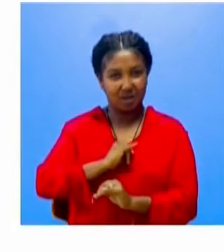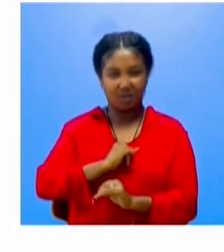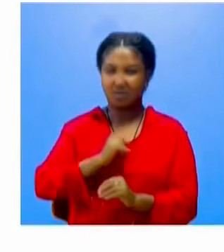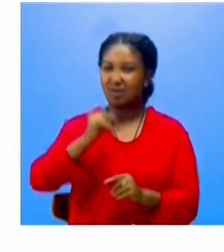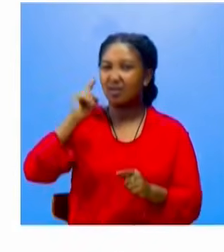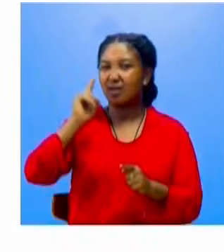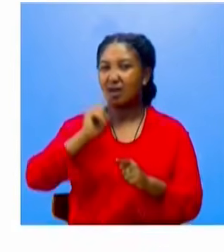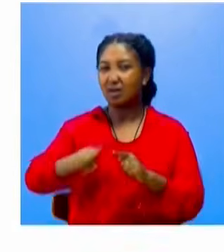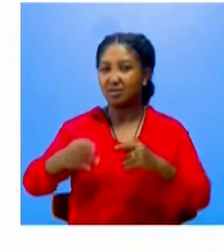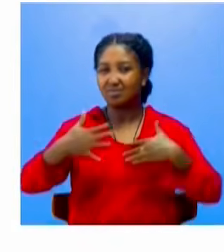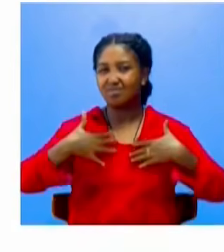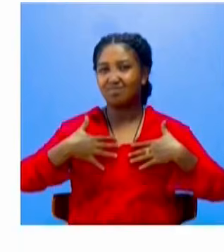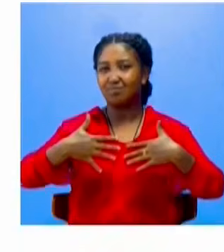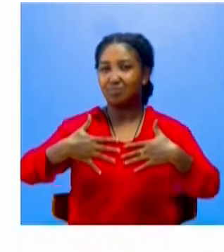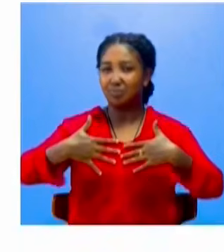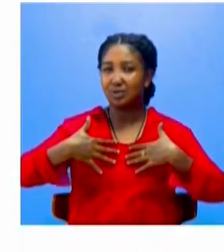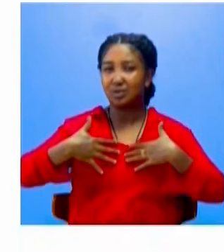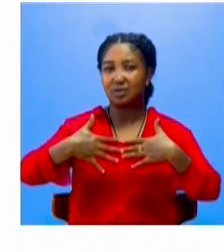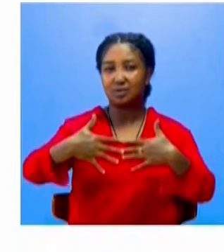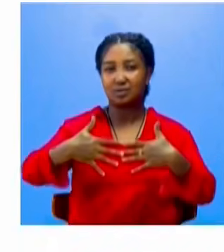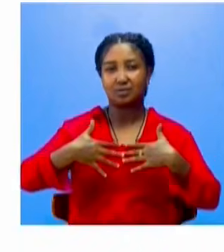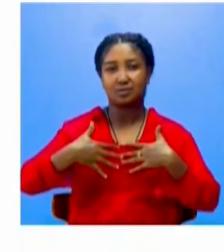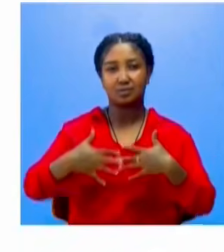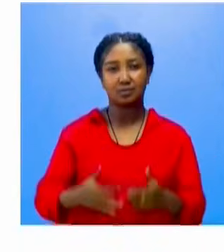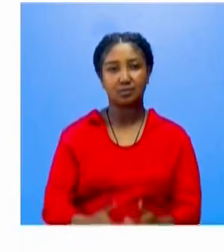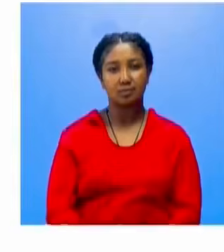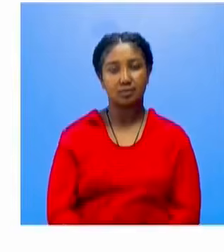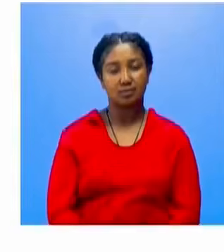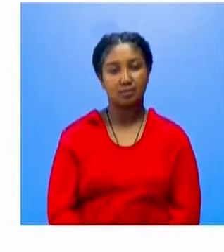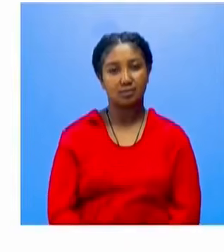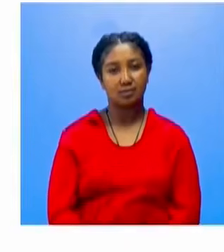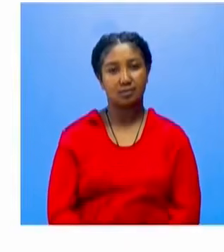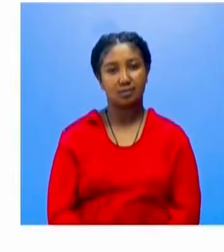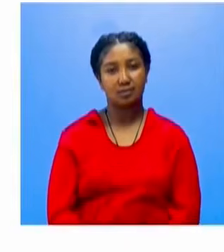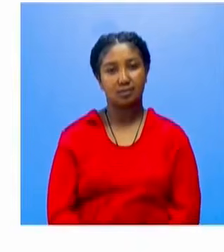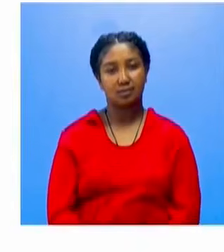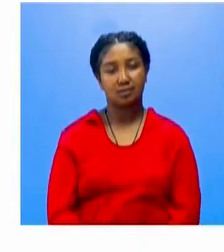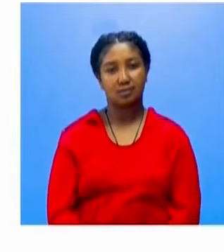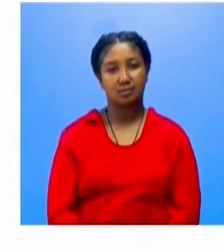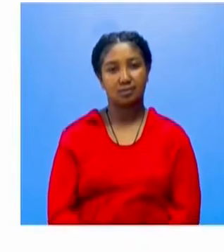breathe. I can't breathe.